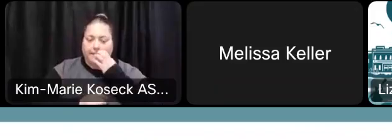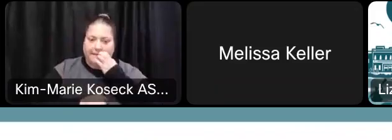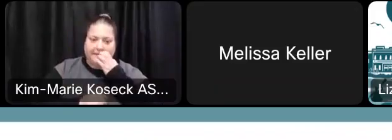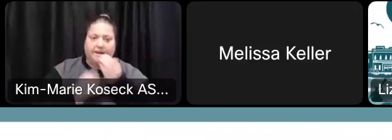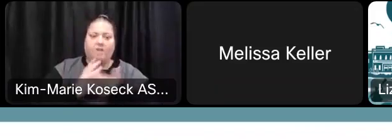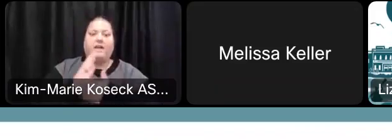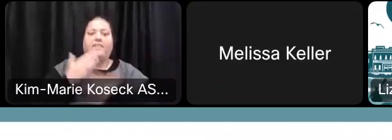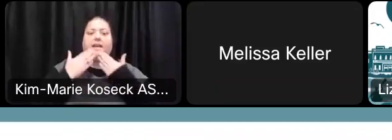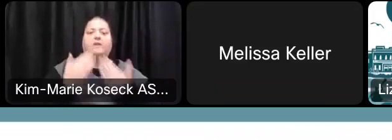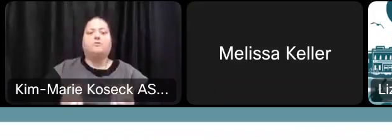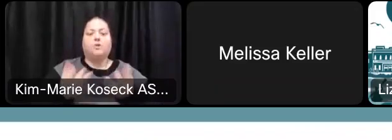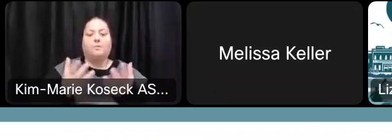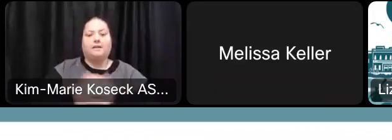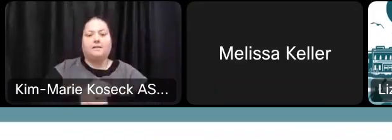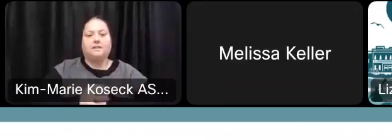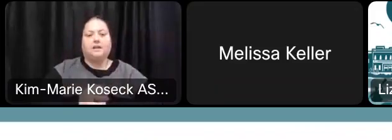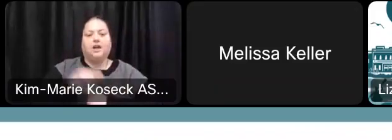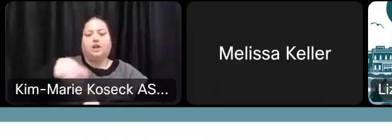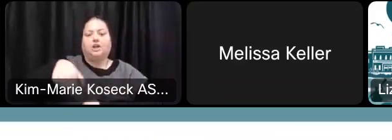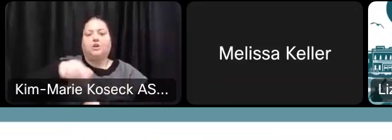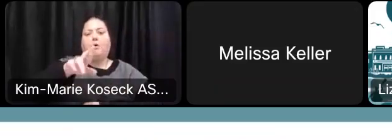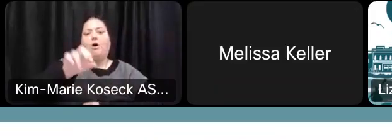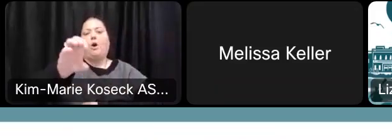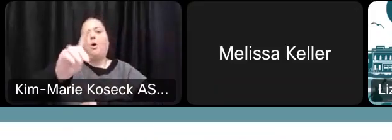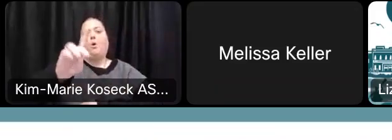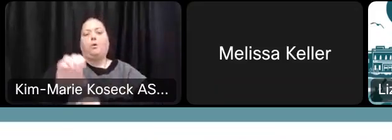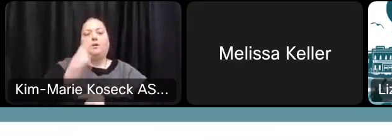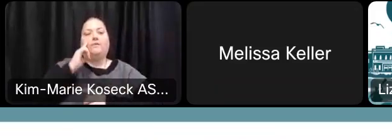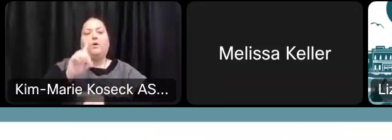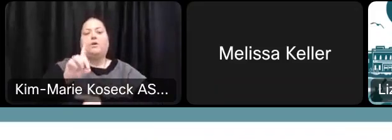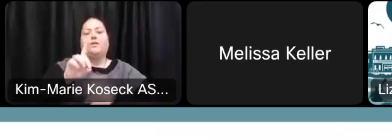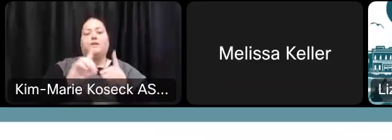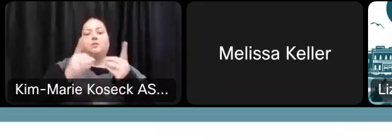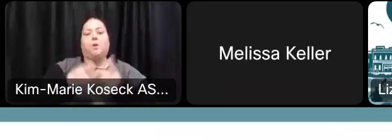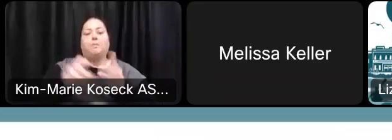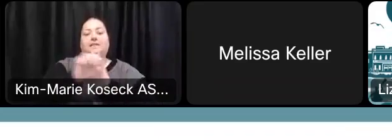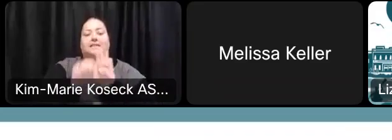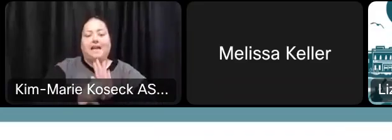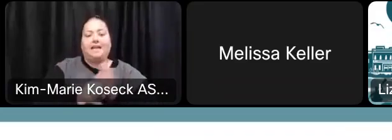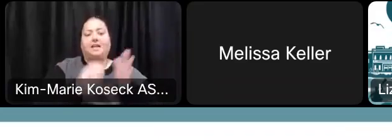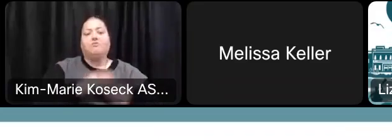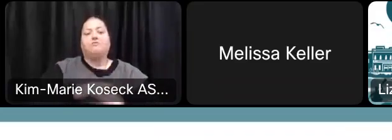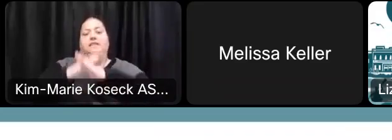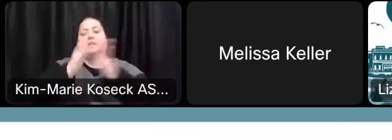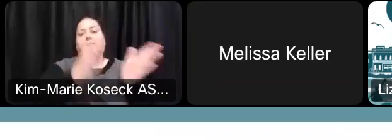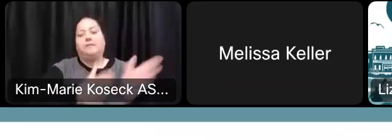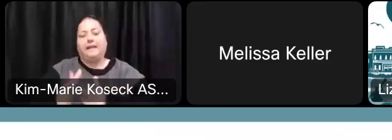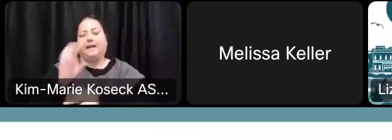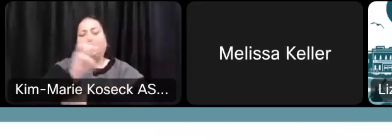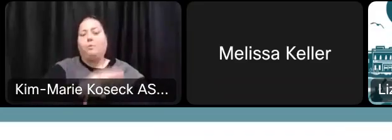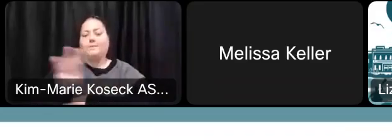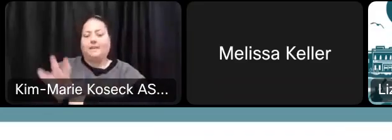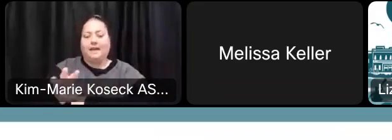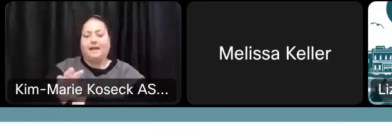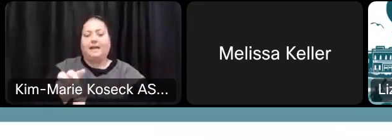All right, so thank you very much. And here's a QR code for the Department of State Resiliency Planning website.